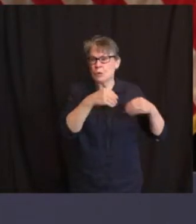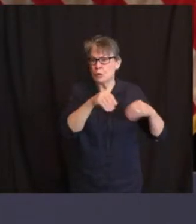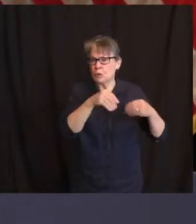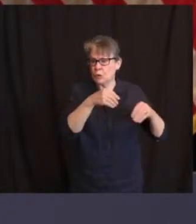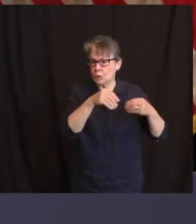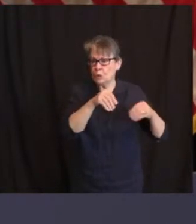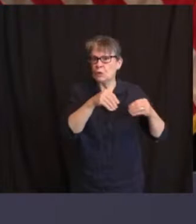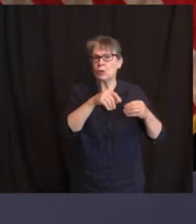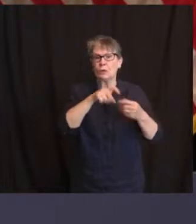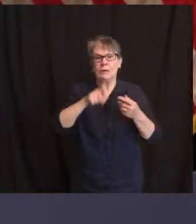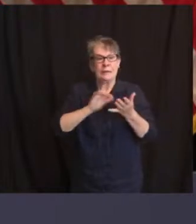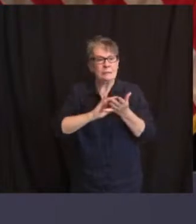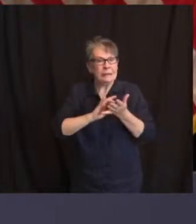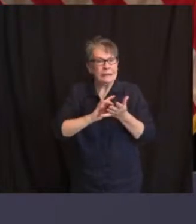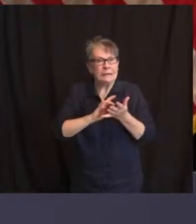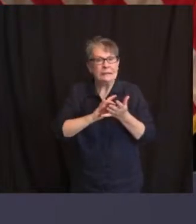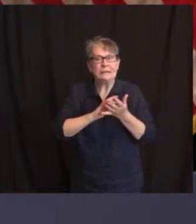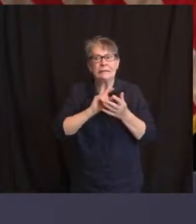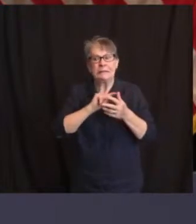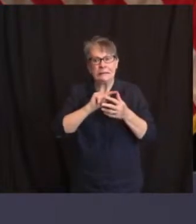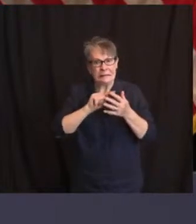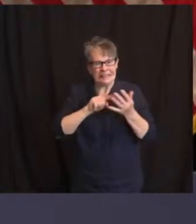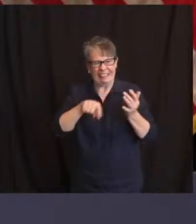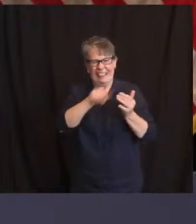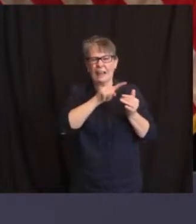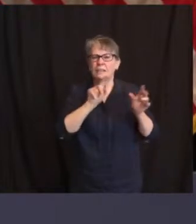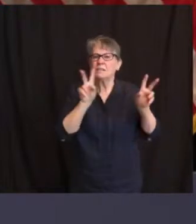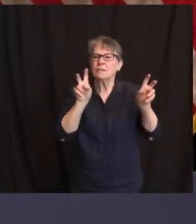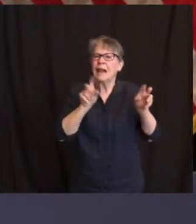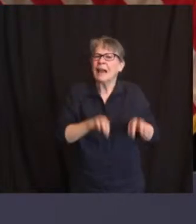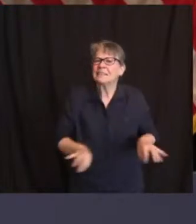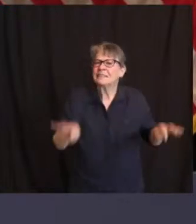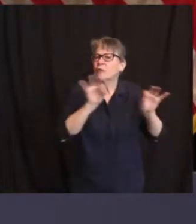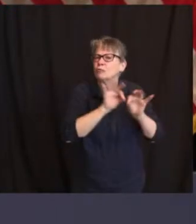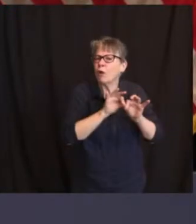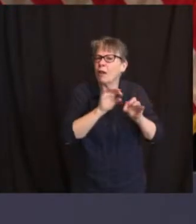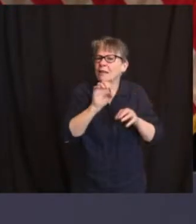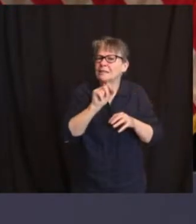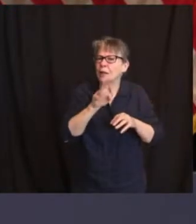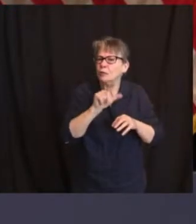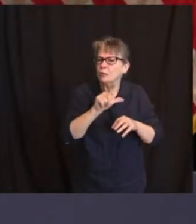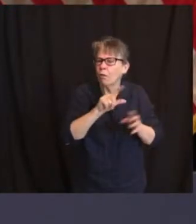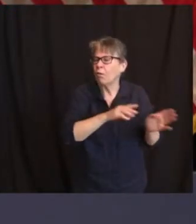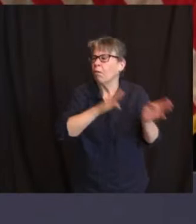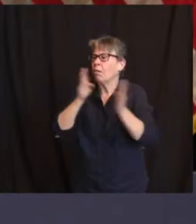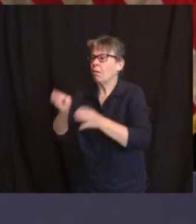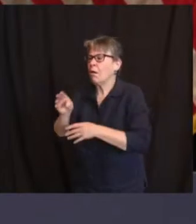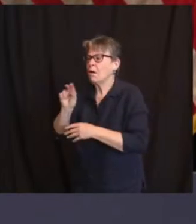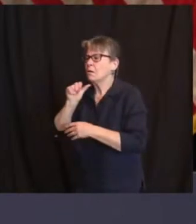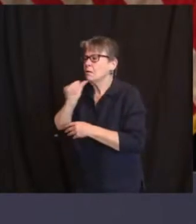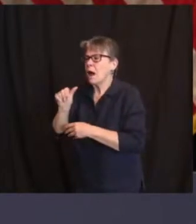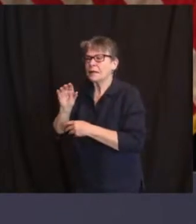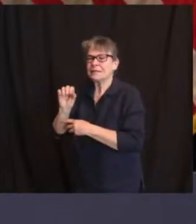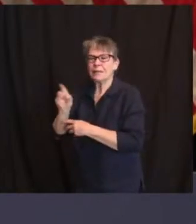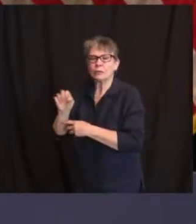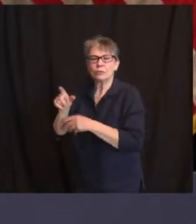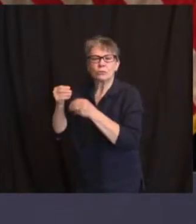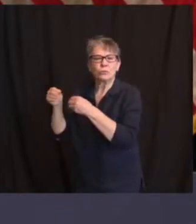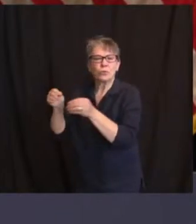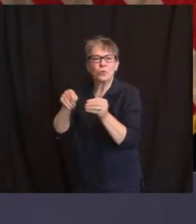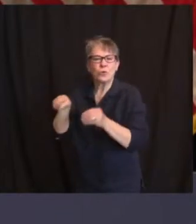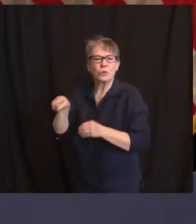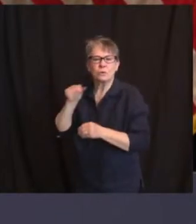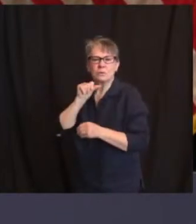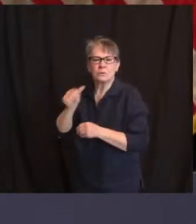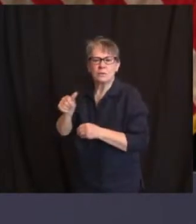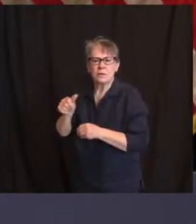get that. This is a step in, I think, a positive direction for all those retailers who are deemed to be non-essential.